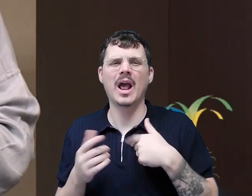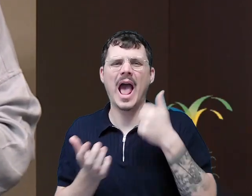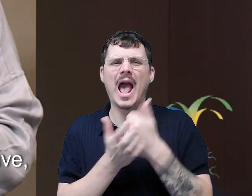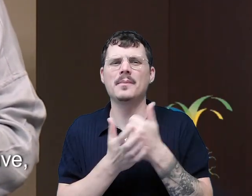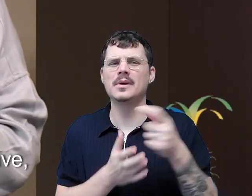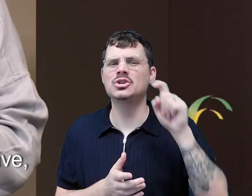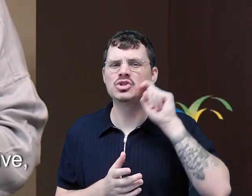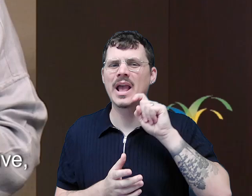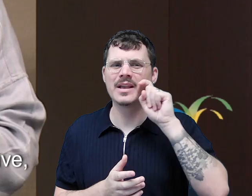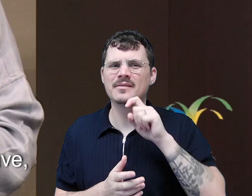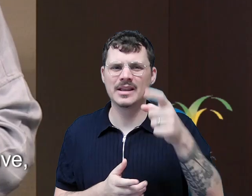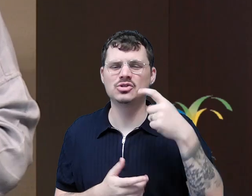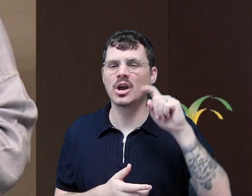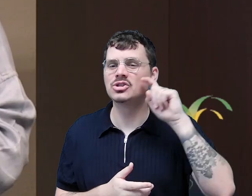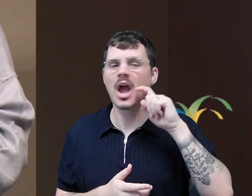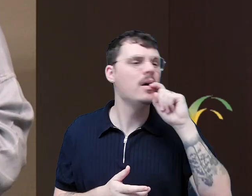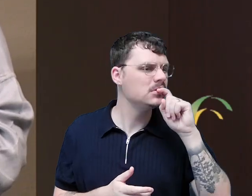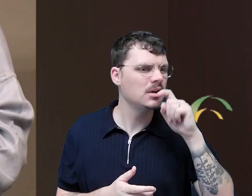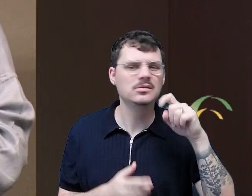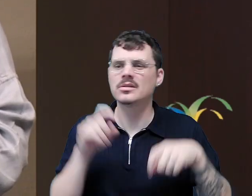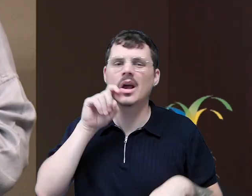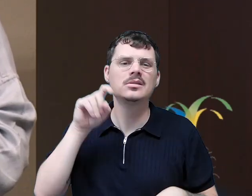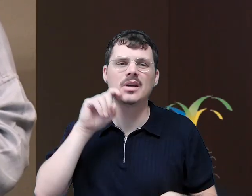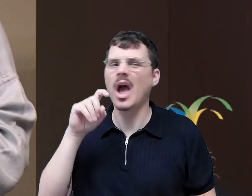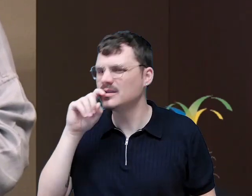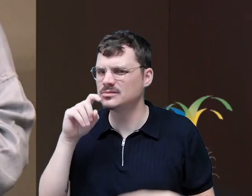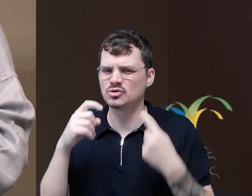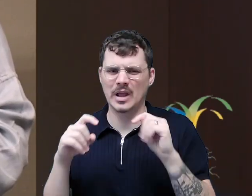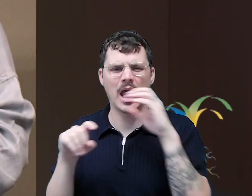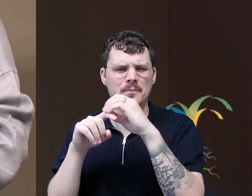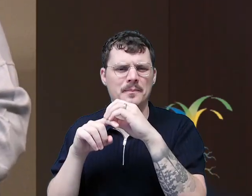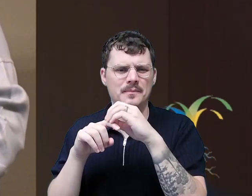that, when I help him shave, he tries to eat the razor.